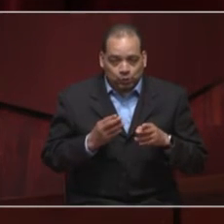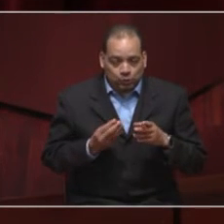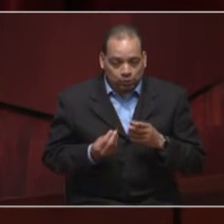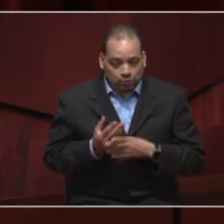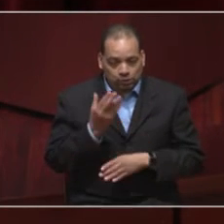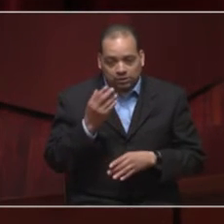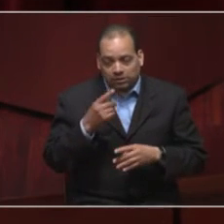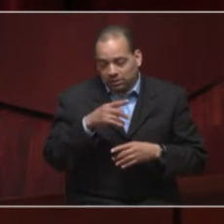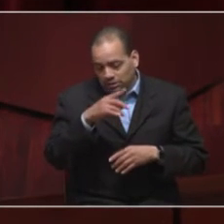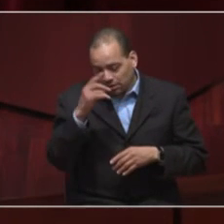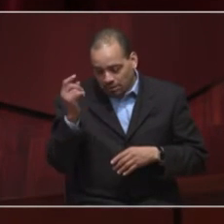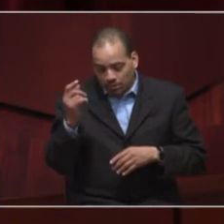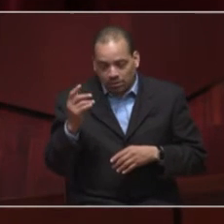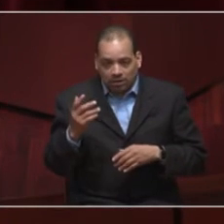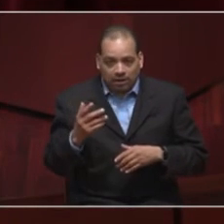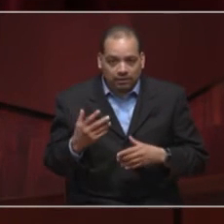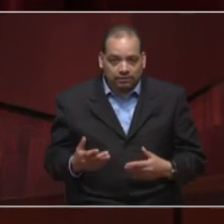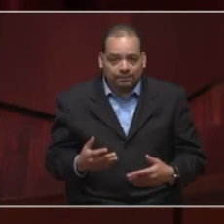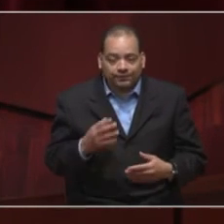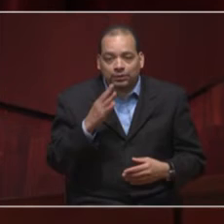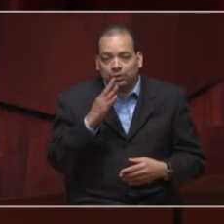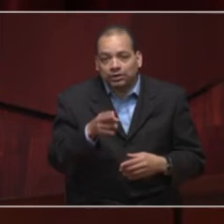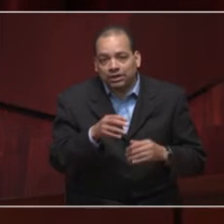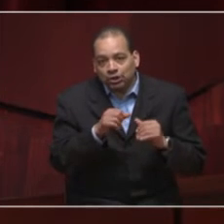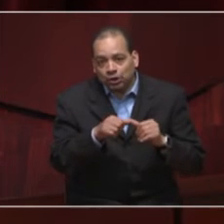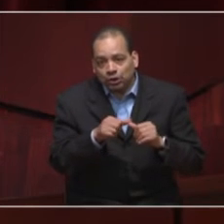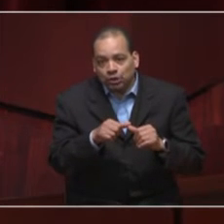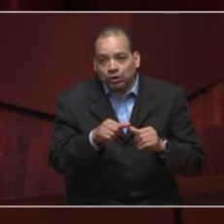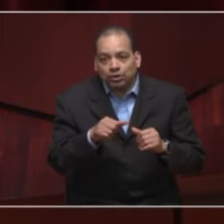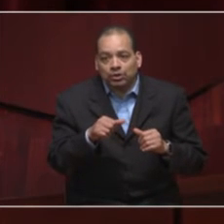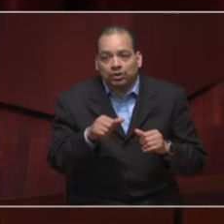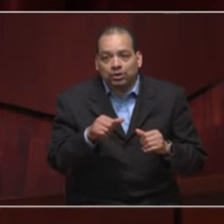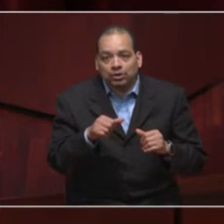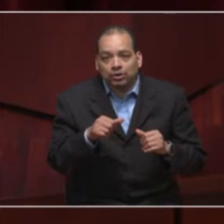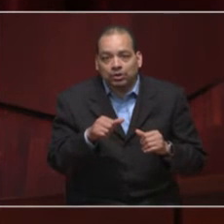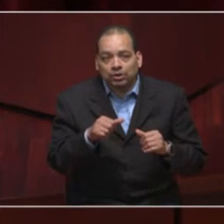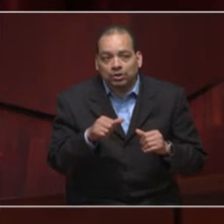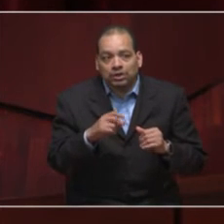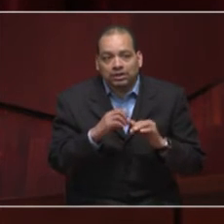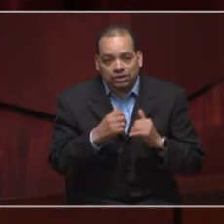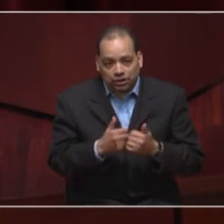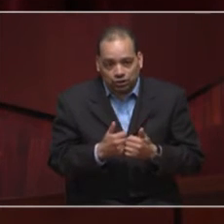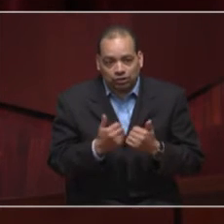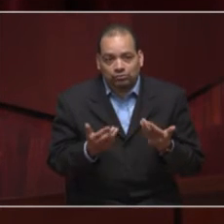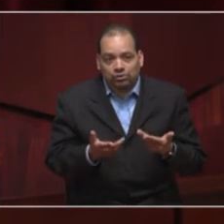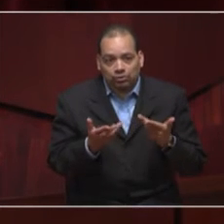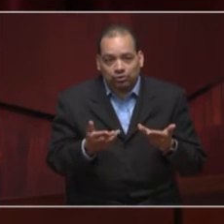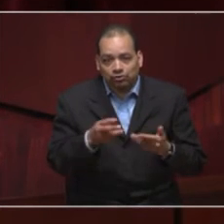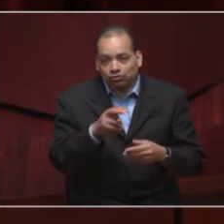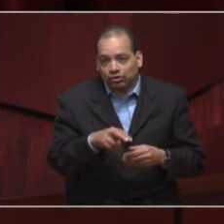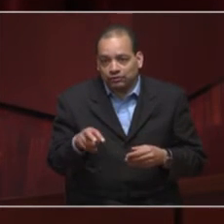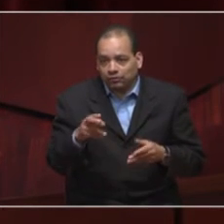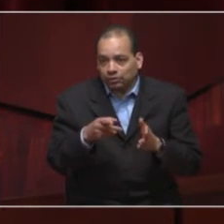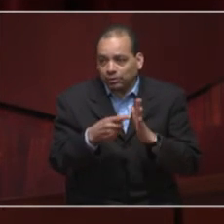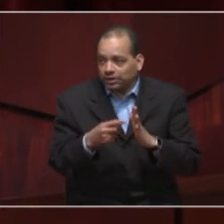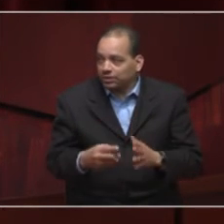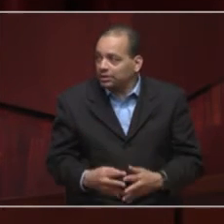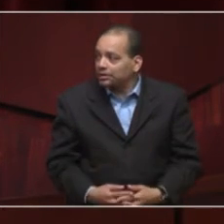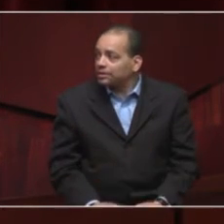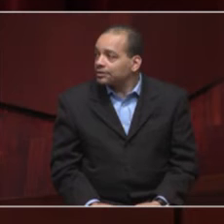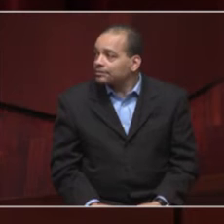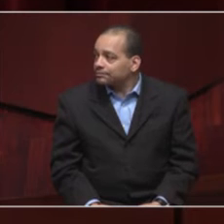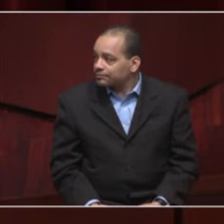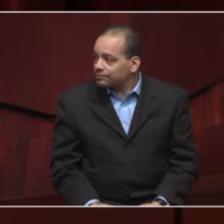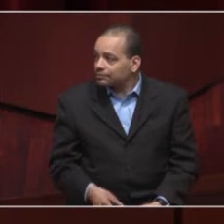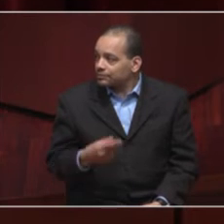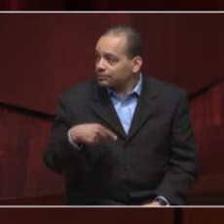summer, and it will continue as agencies propose transfer requests. Yes, we want to make sure